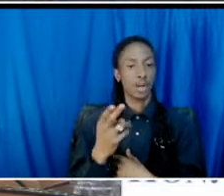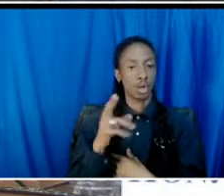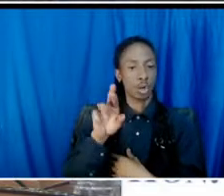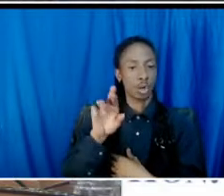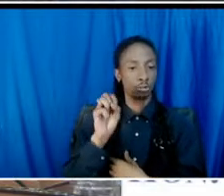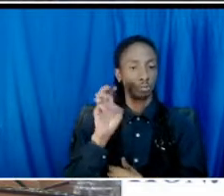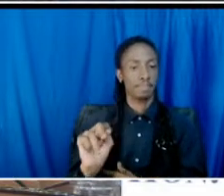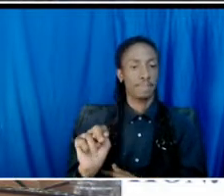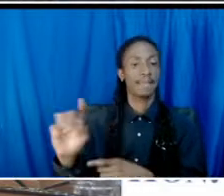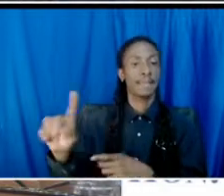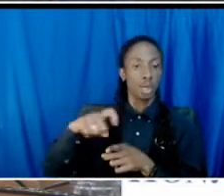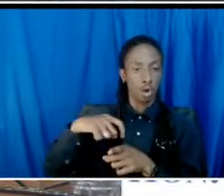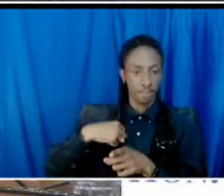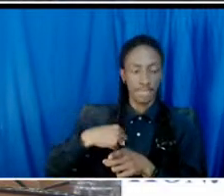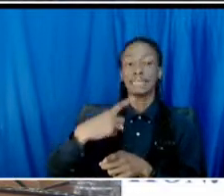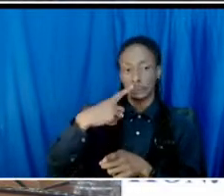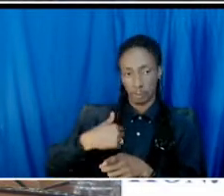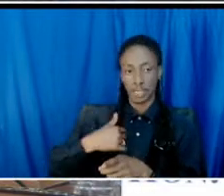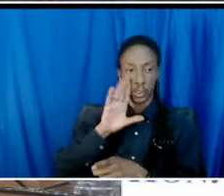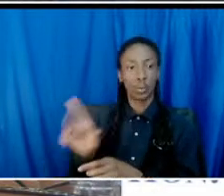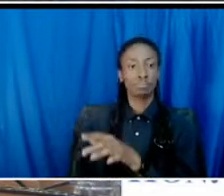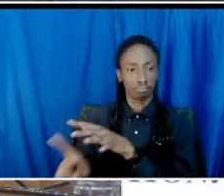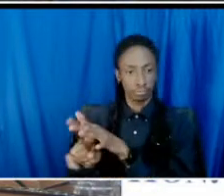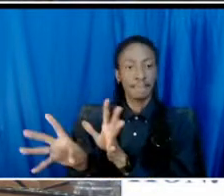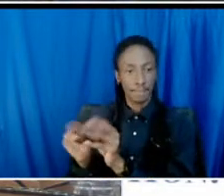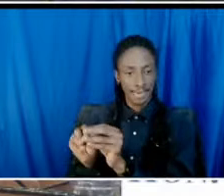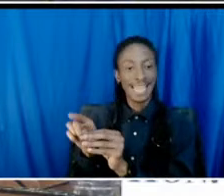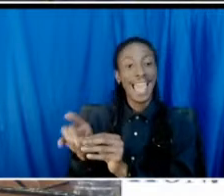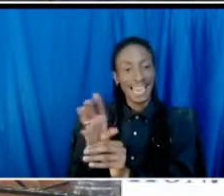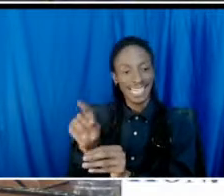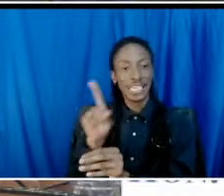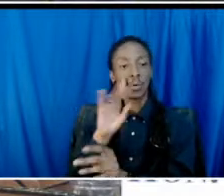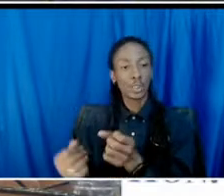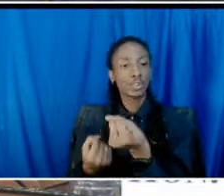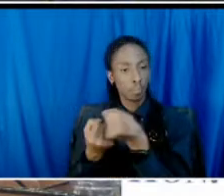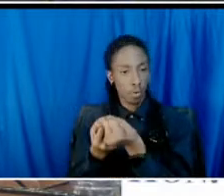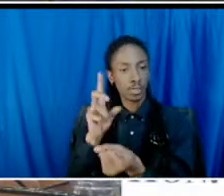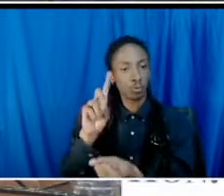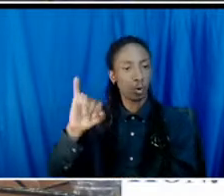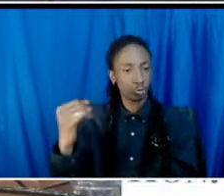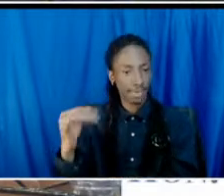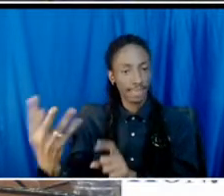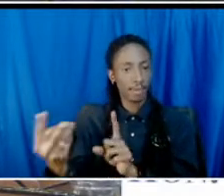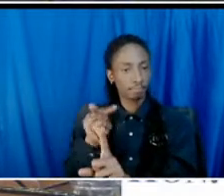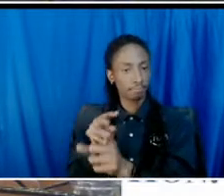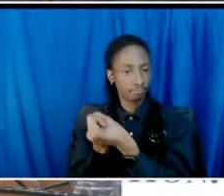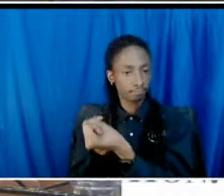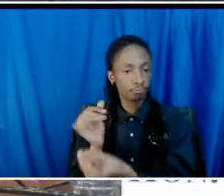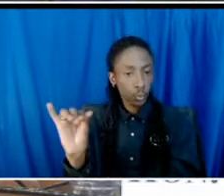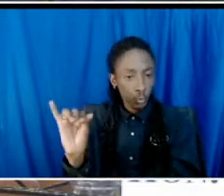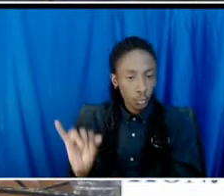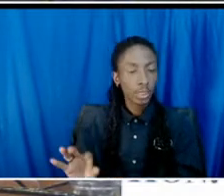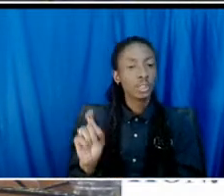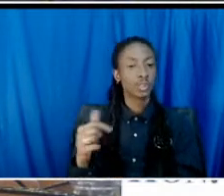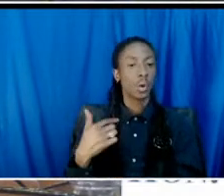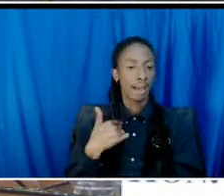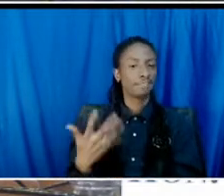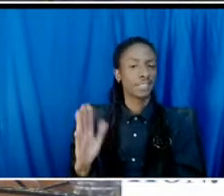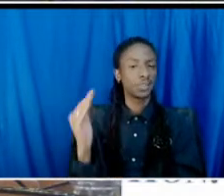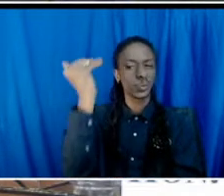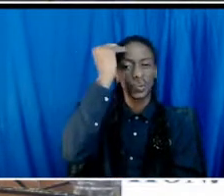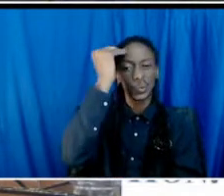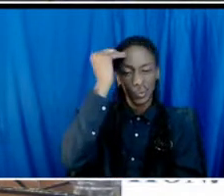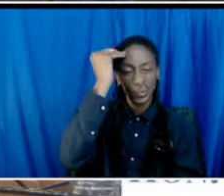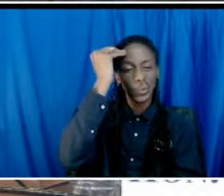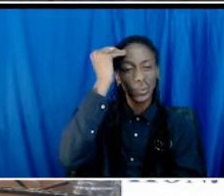that he was going to go to the meeting and that he would be supporting the Department of Justice position as well. So I knew that the